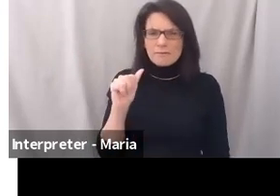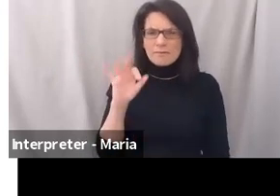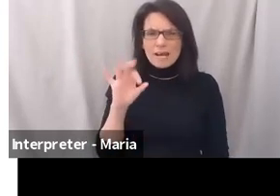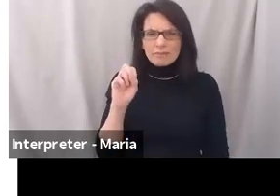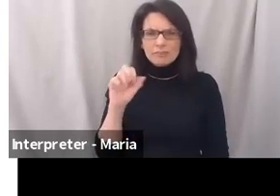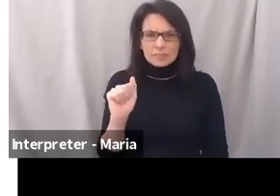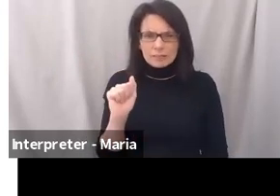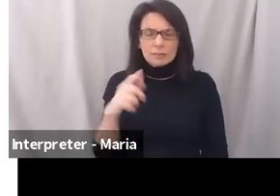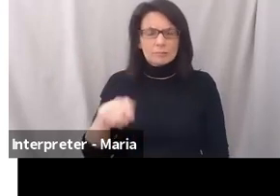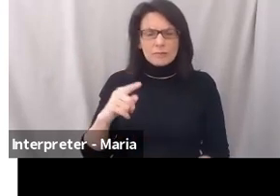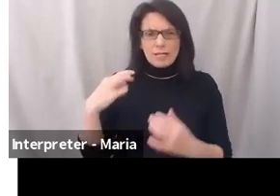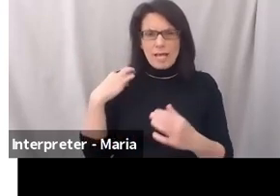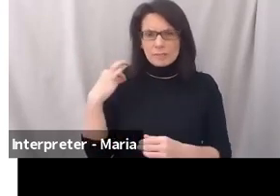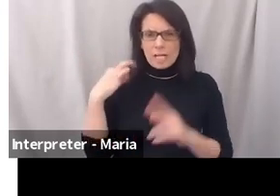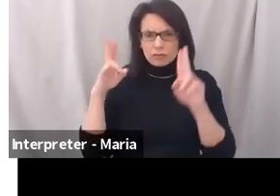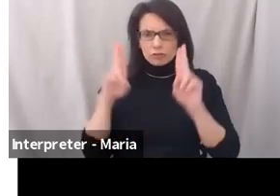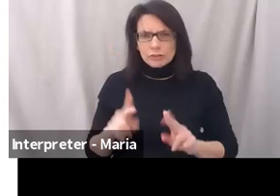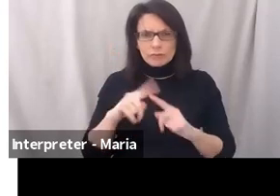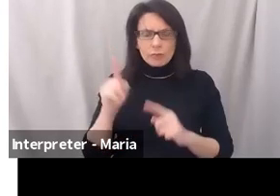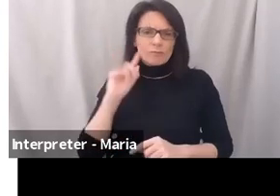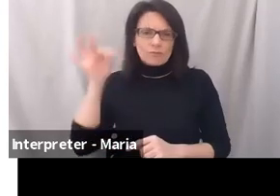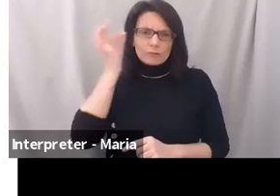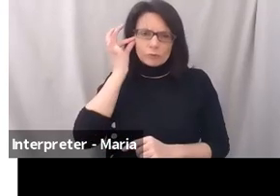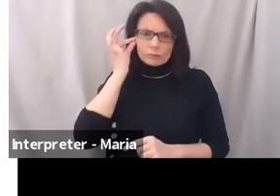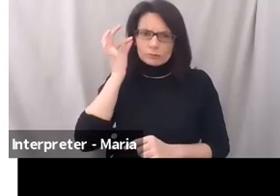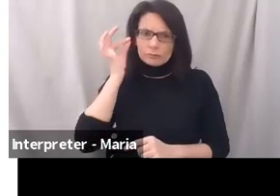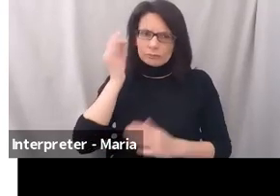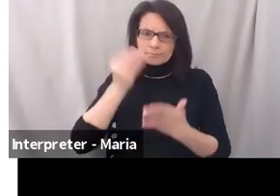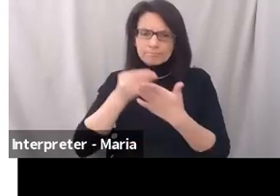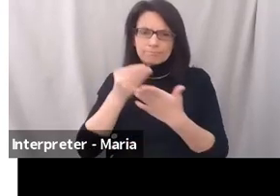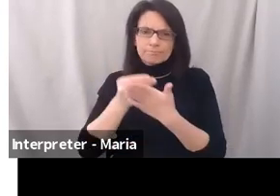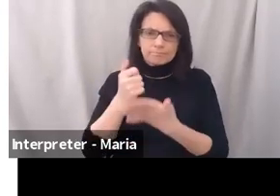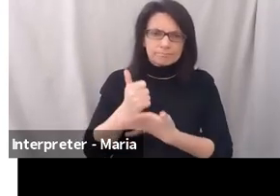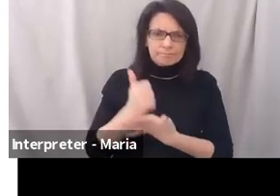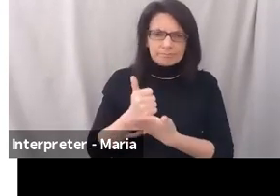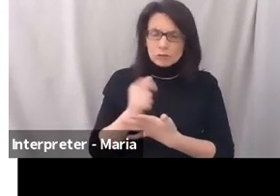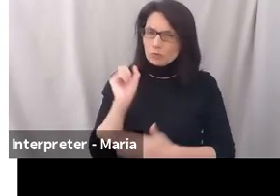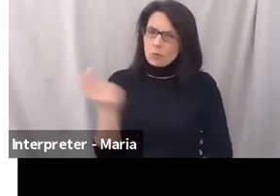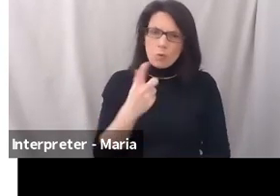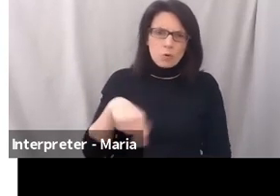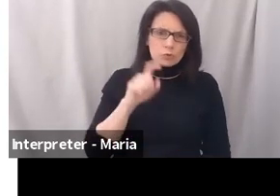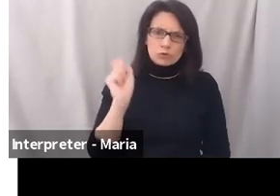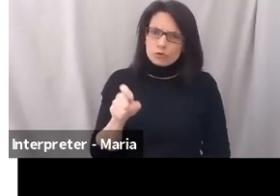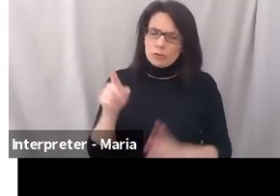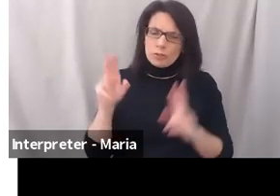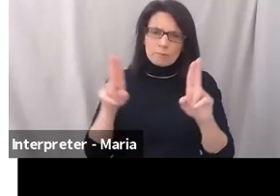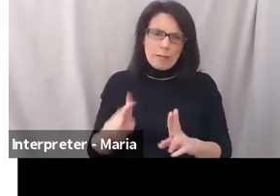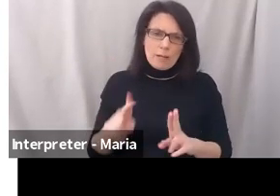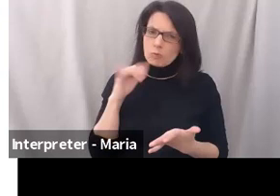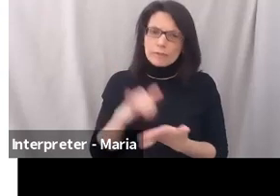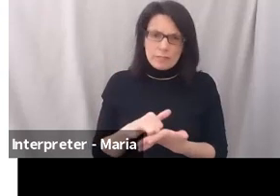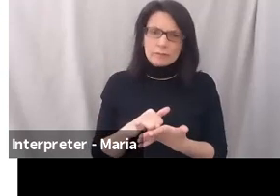free application for federal student loan. Everybody should apply for that in whatever situation they are. They